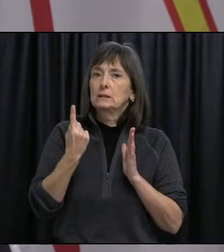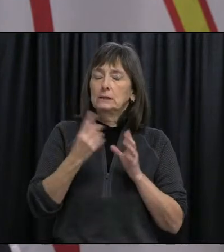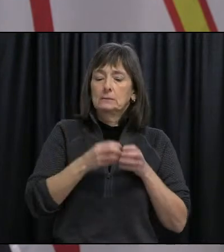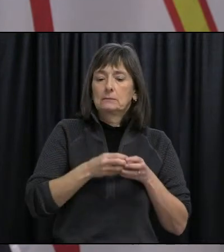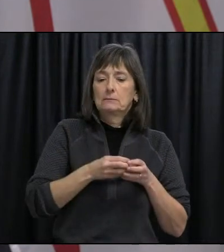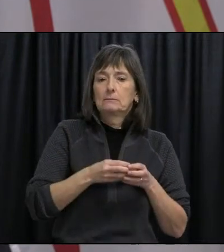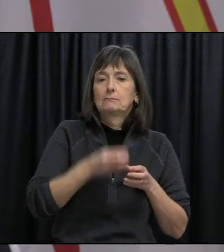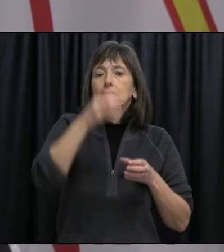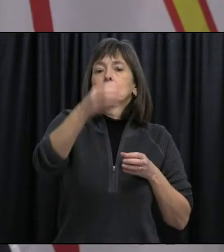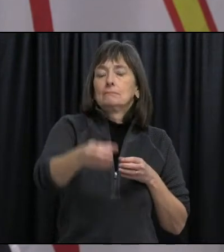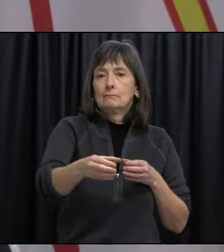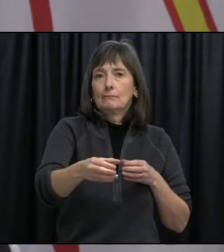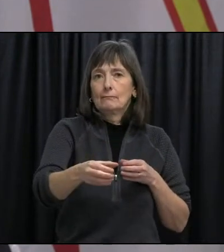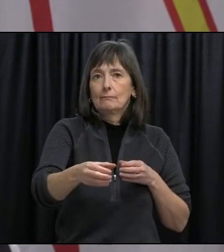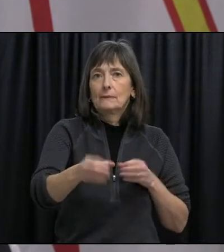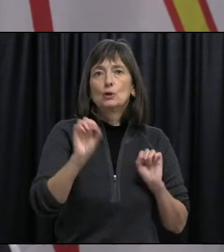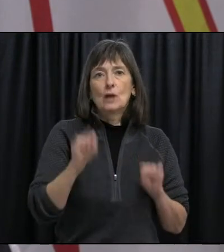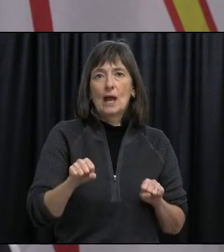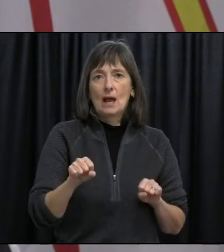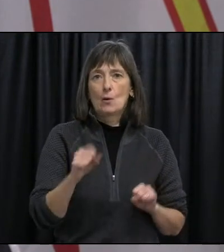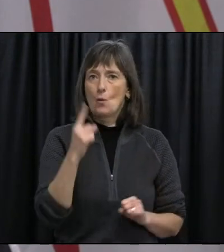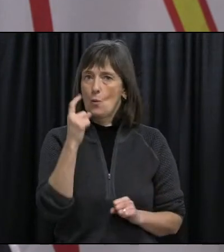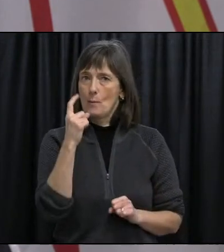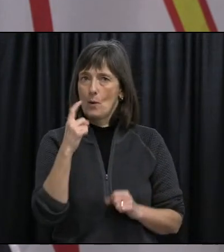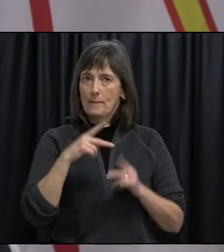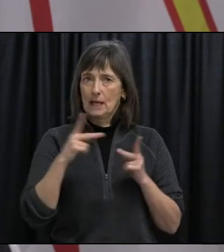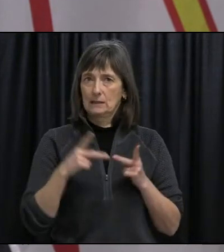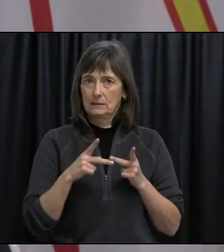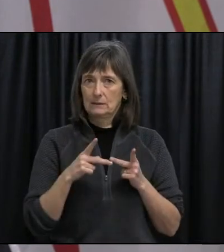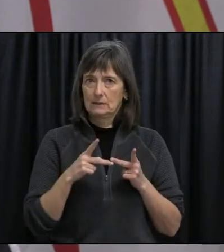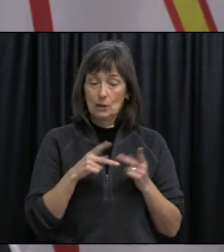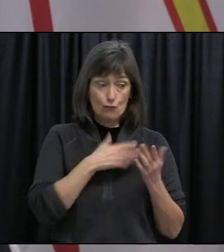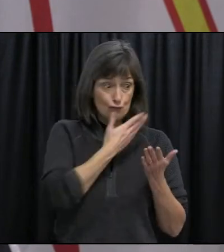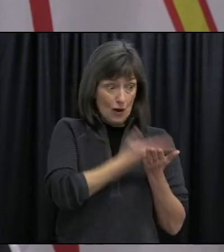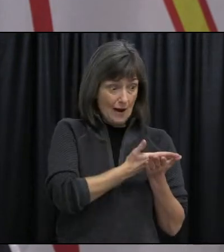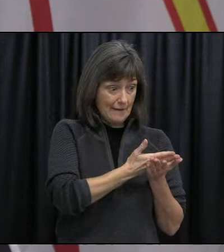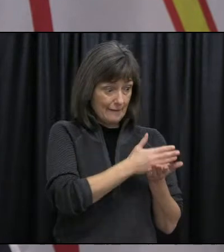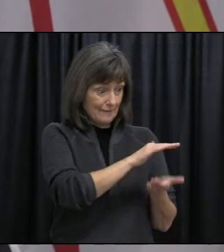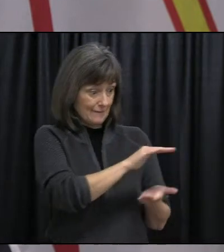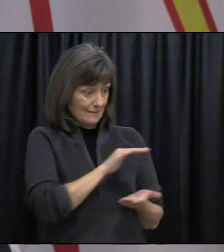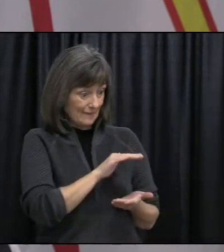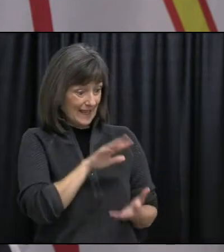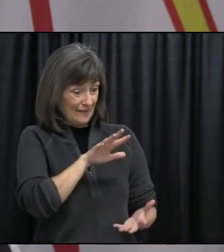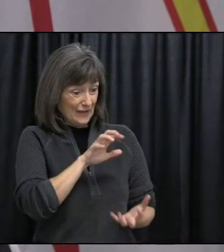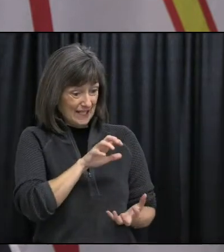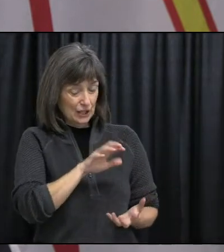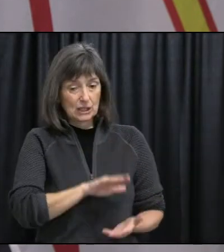just distributed out to one other place once it's taken from that freezer.